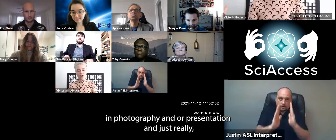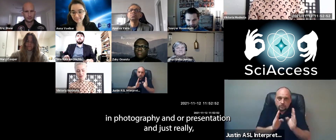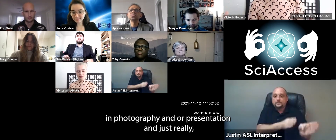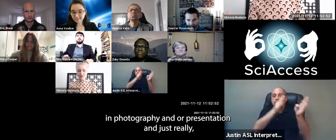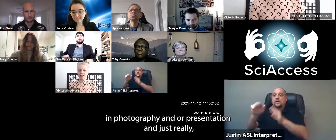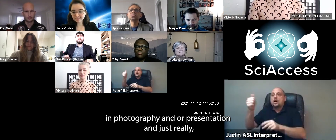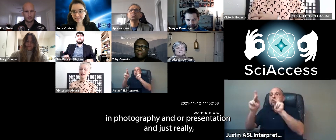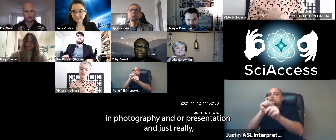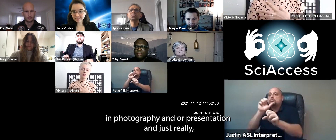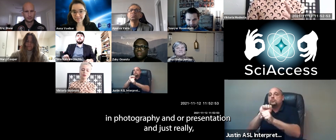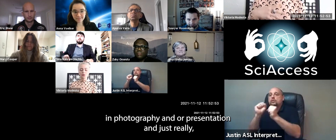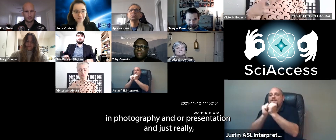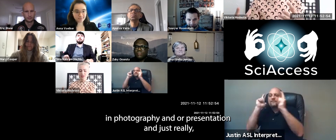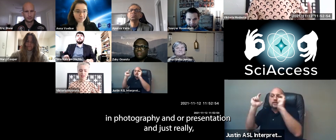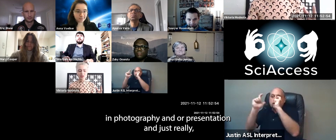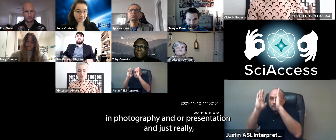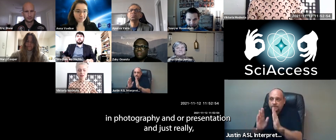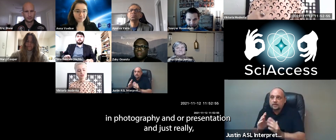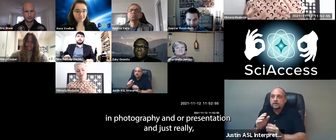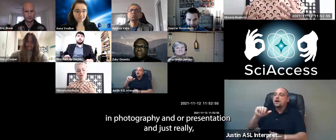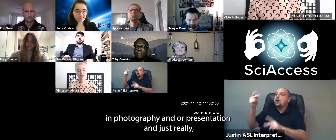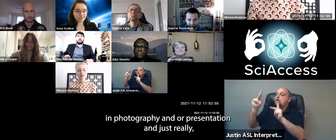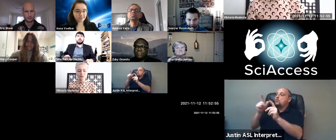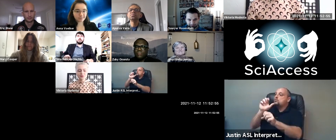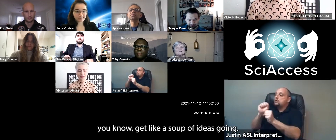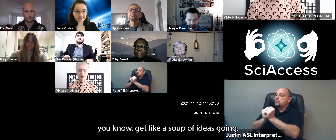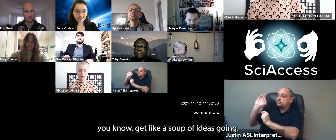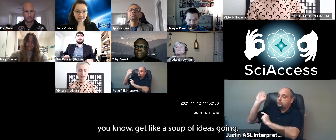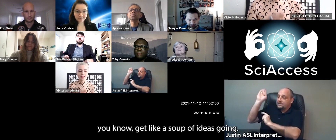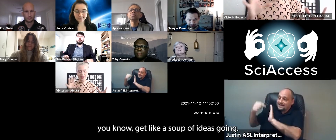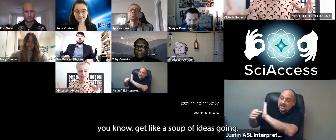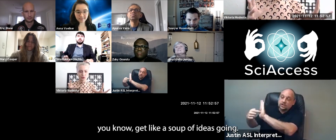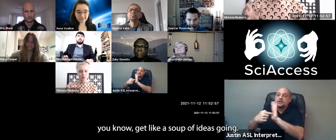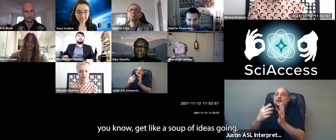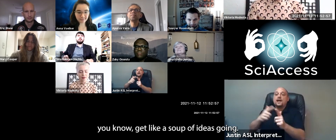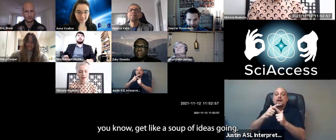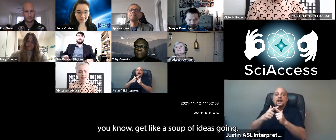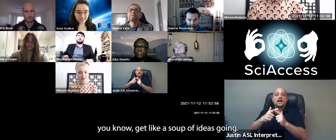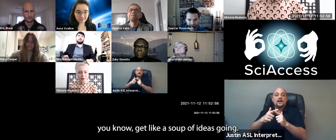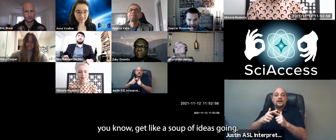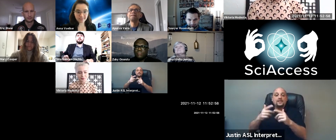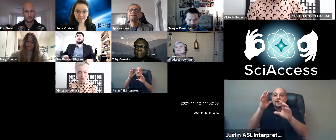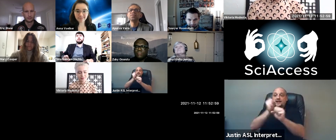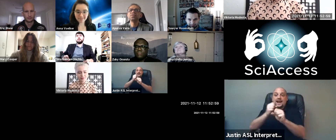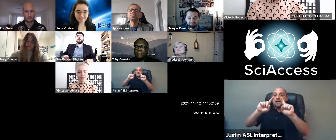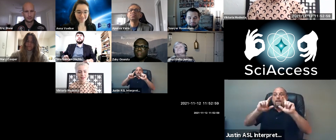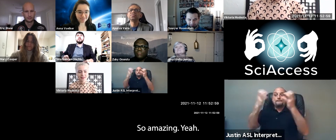in photography and or presentation, and just really get like a soup of ideas